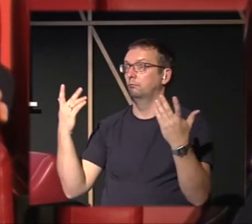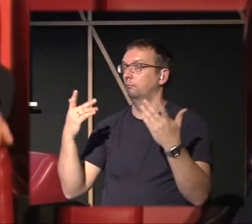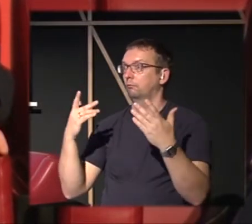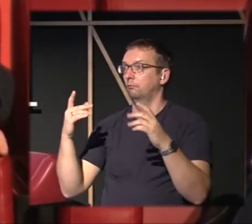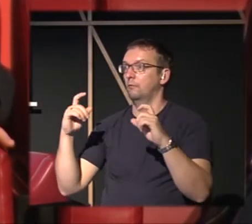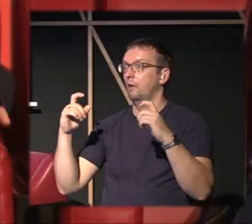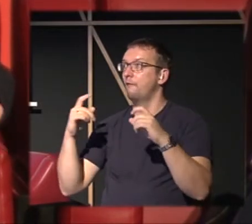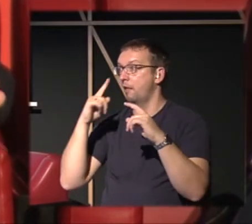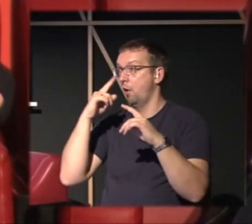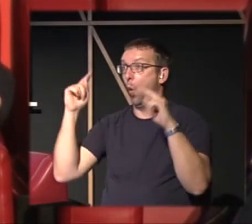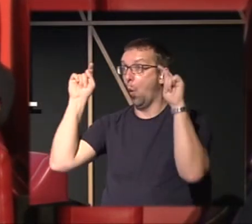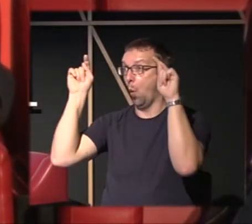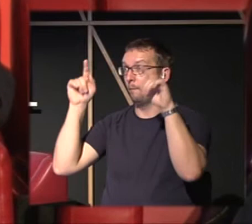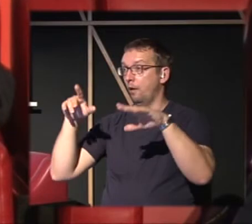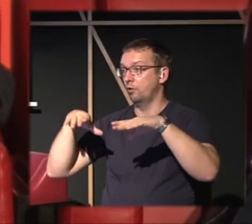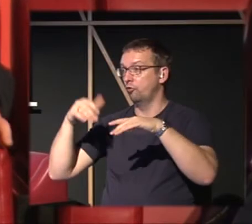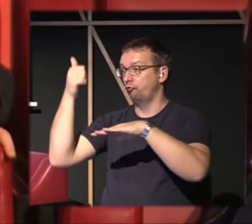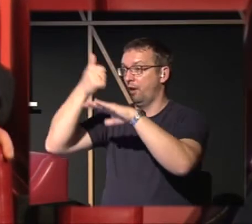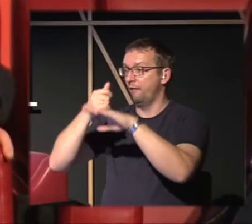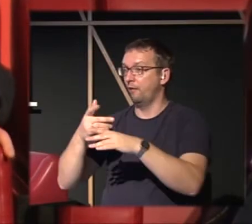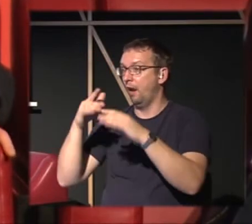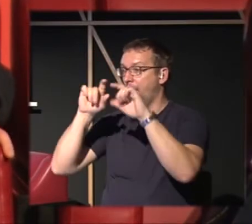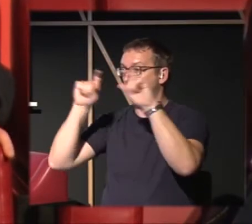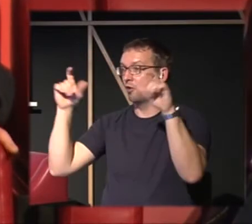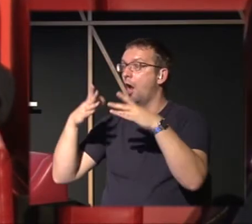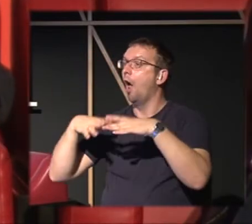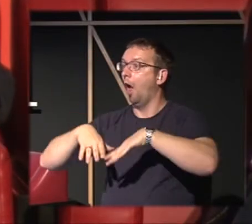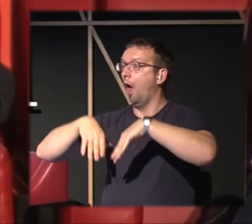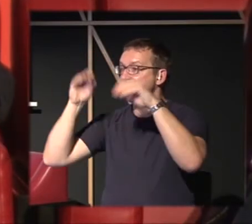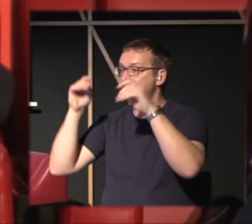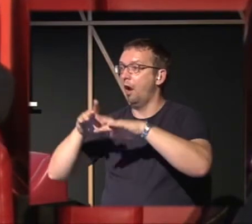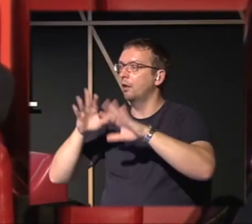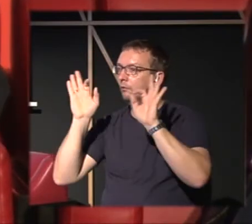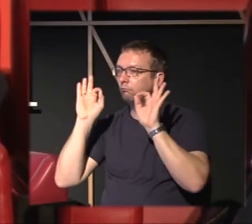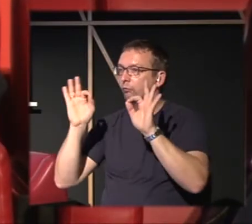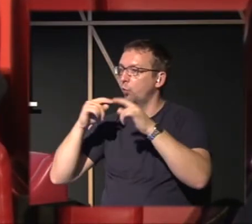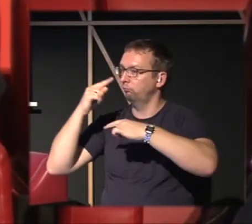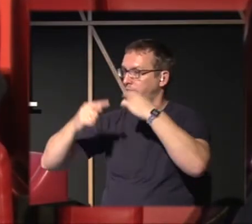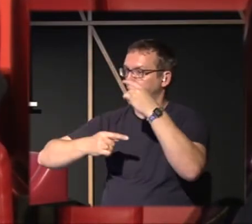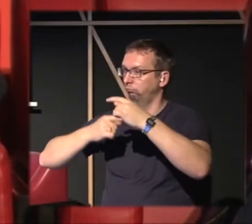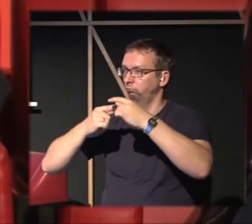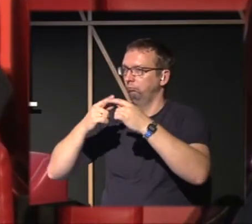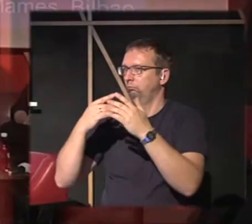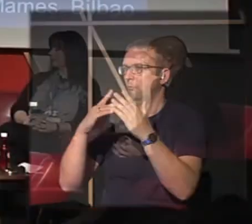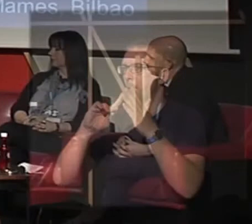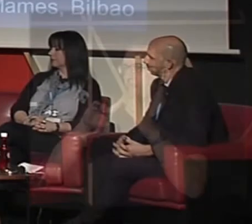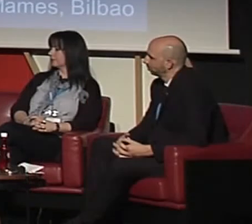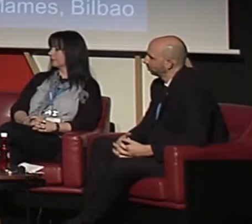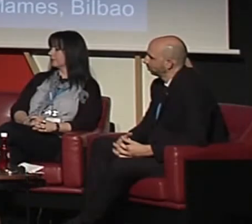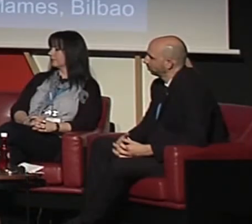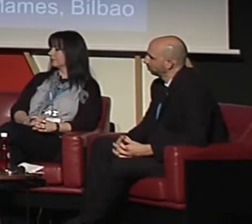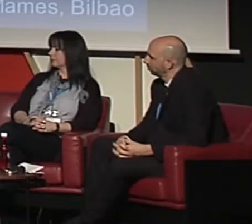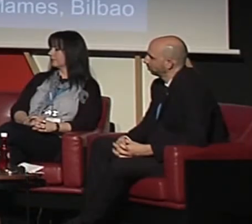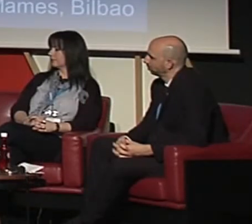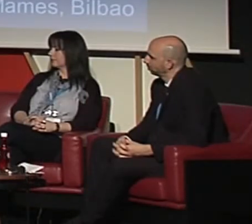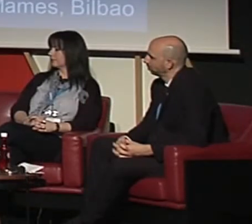really. Brilliant. Thank you very much. A little earlier, Albert and Beverly both spoke about the reasons why they wanted to get involved in the Cafe